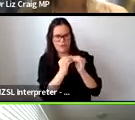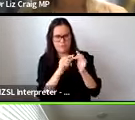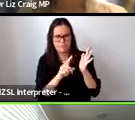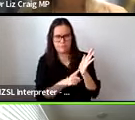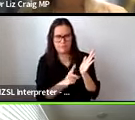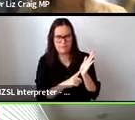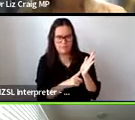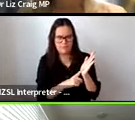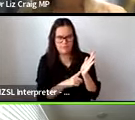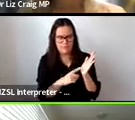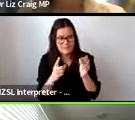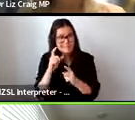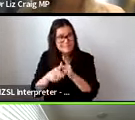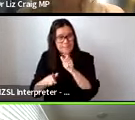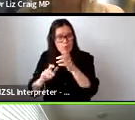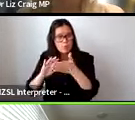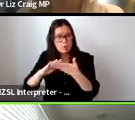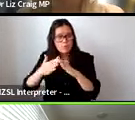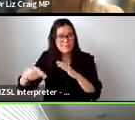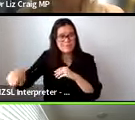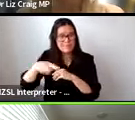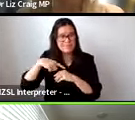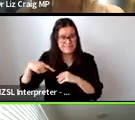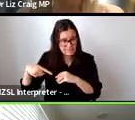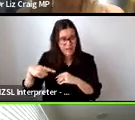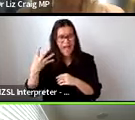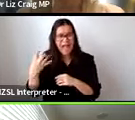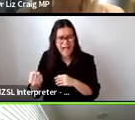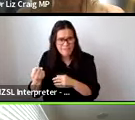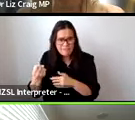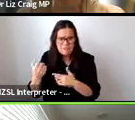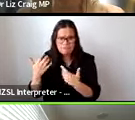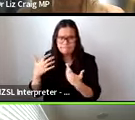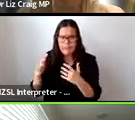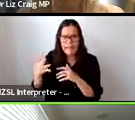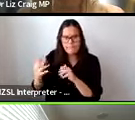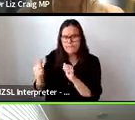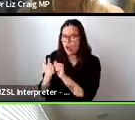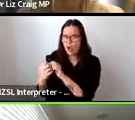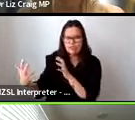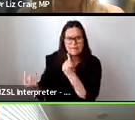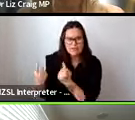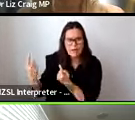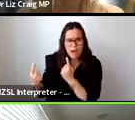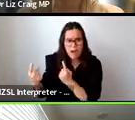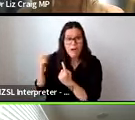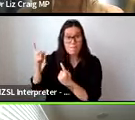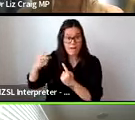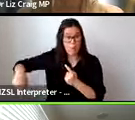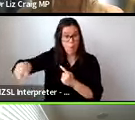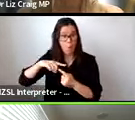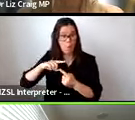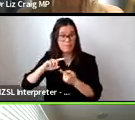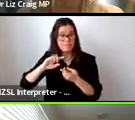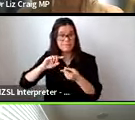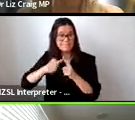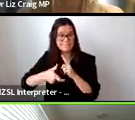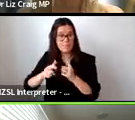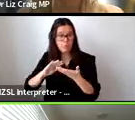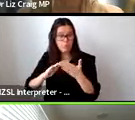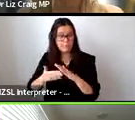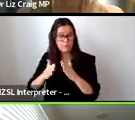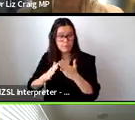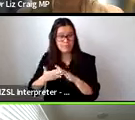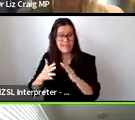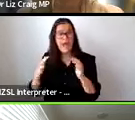movement. They are not people who agree with each other on everything, but they certainly agree on this. The second thing is the